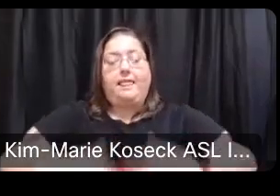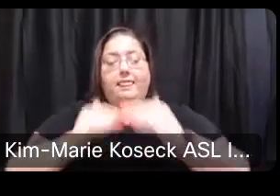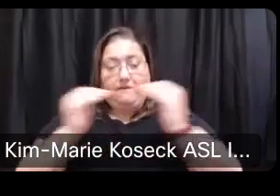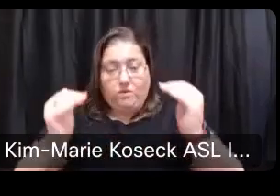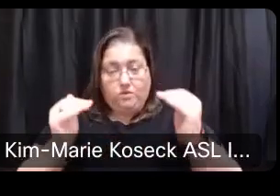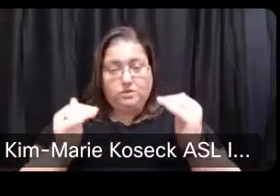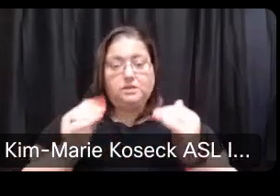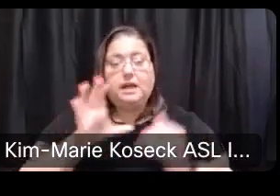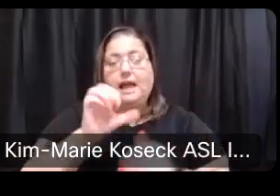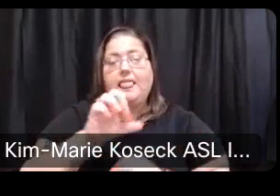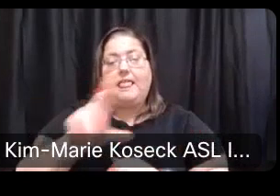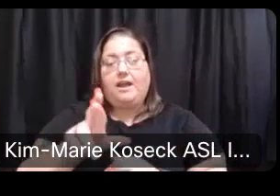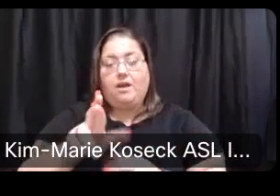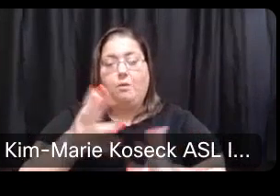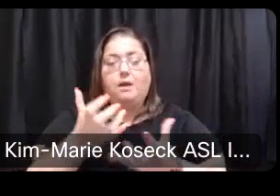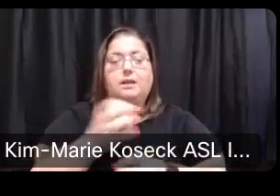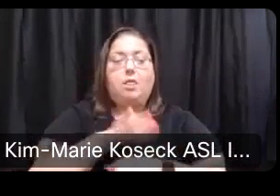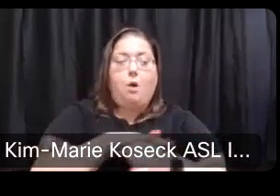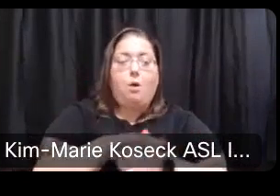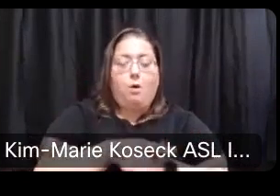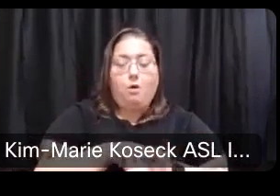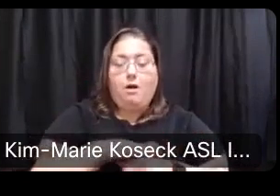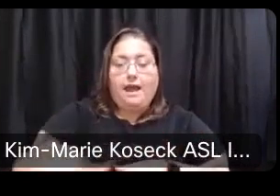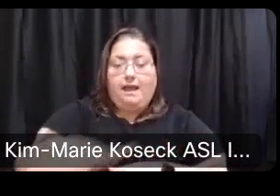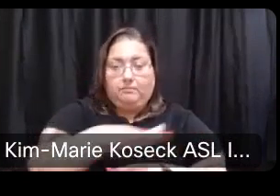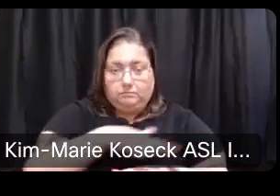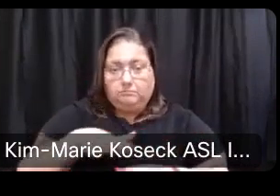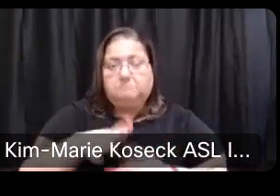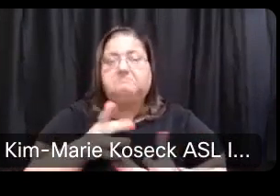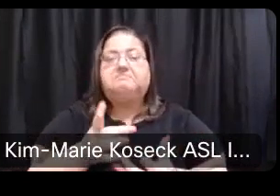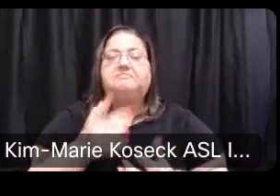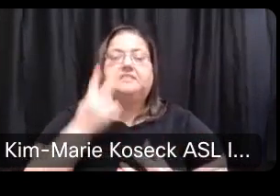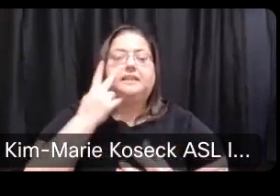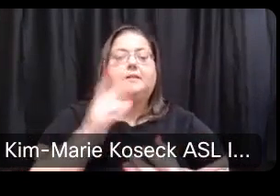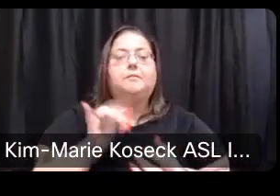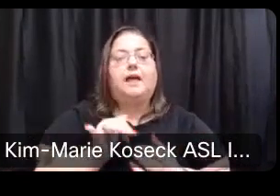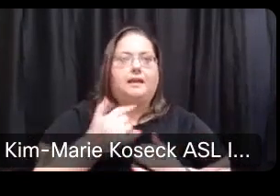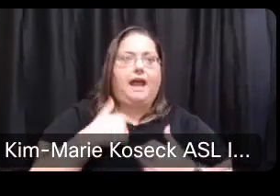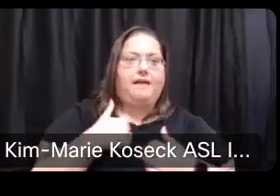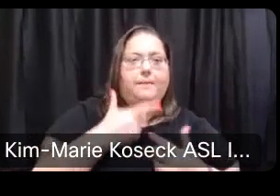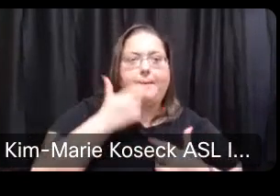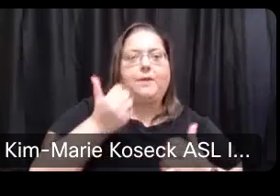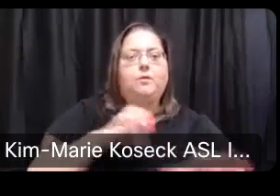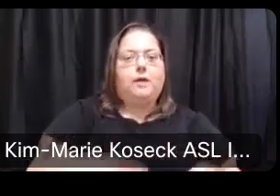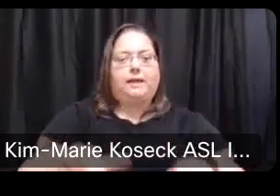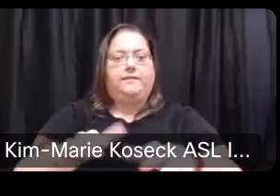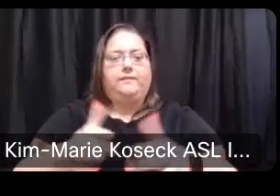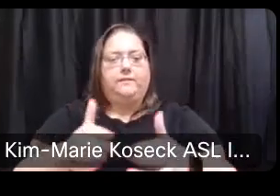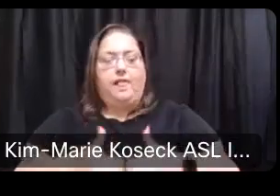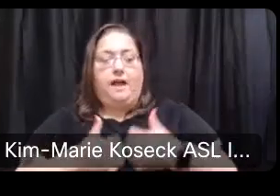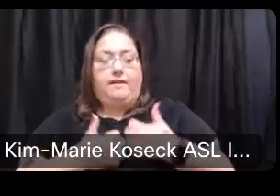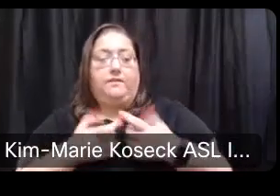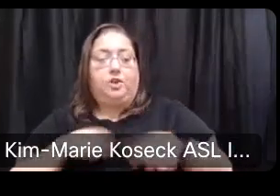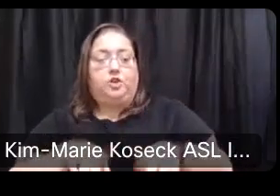CLEAR aims to ensure that local areas remain lively and functional despite environmental challenges. The second